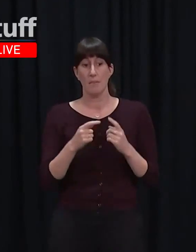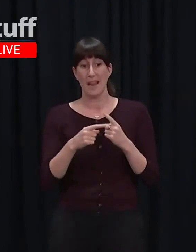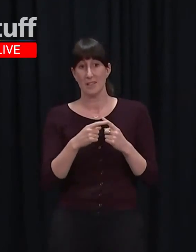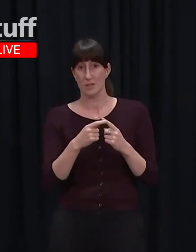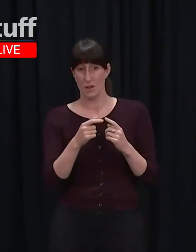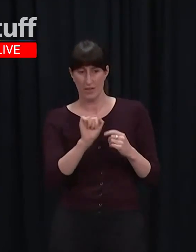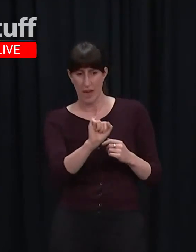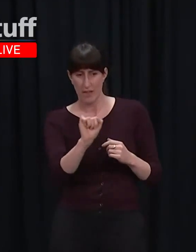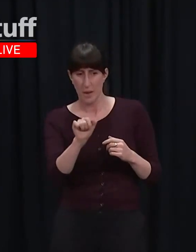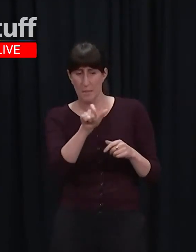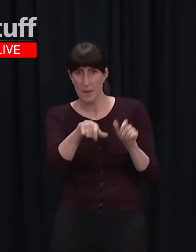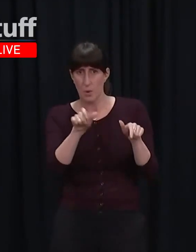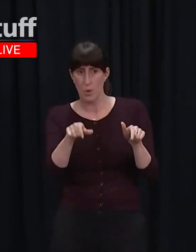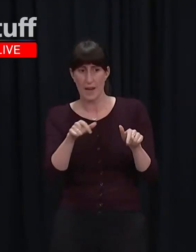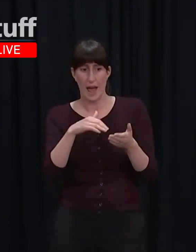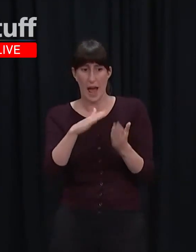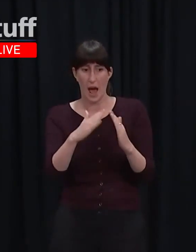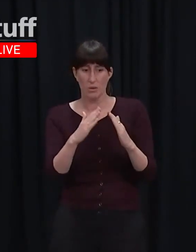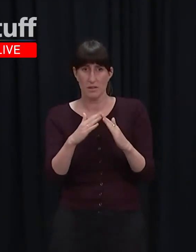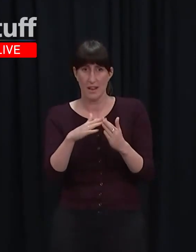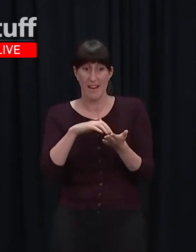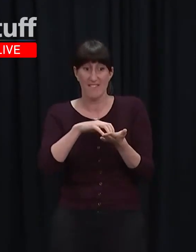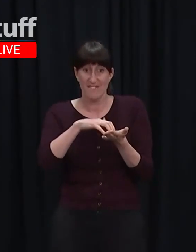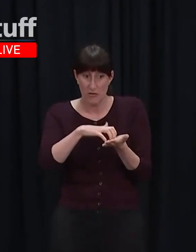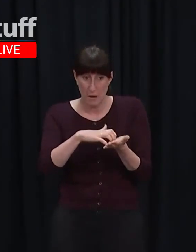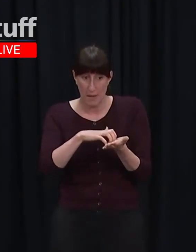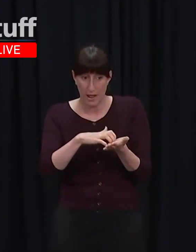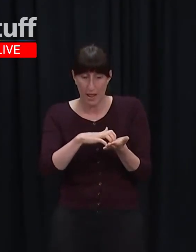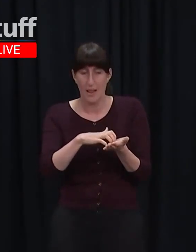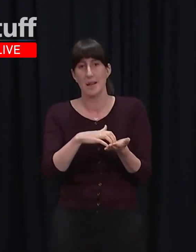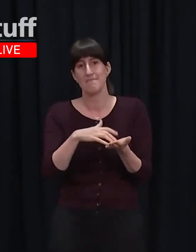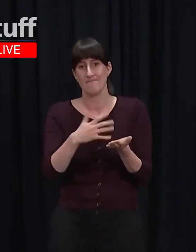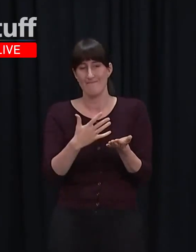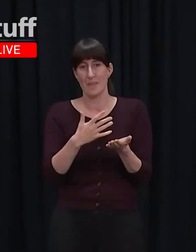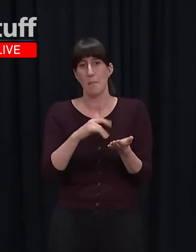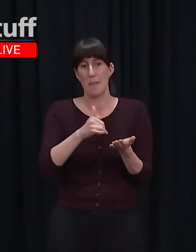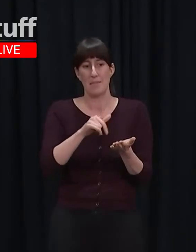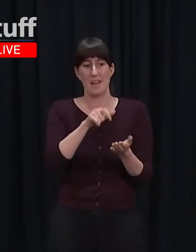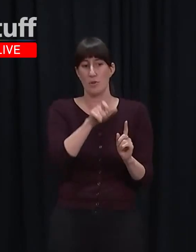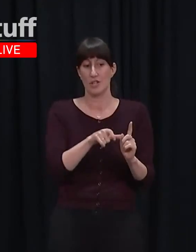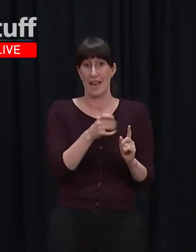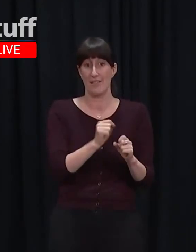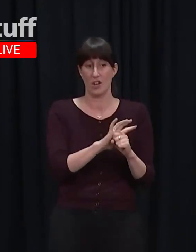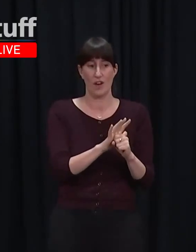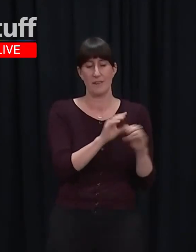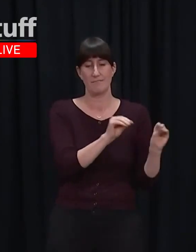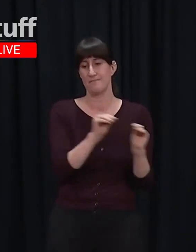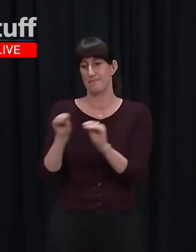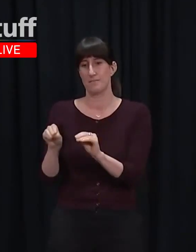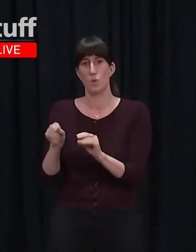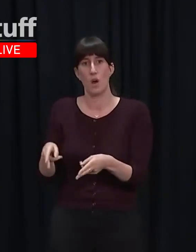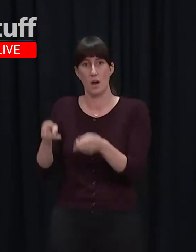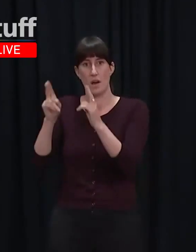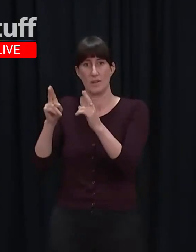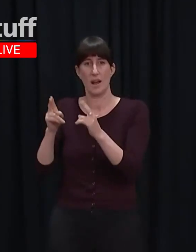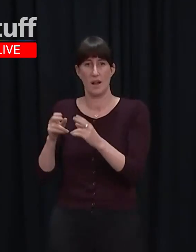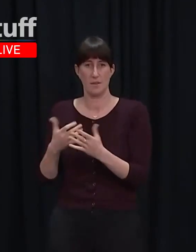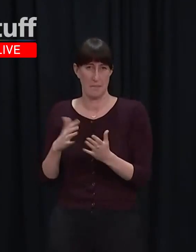vulnerable, in which case they may, if there are vulnerable people in their household, then a case may go into a managed isolation facility still.